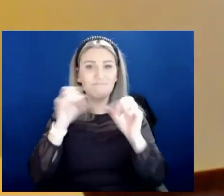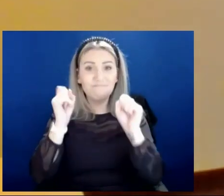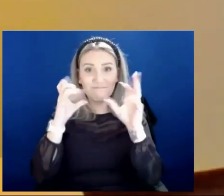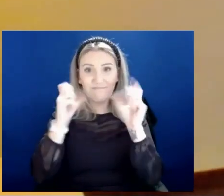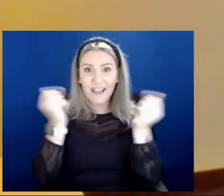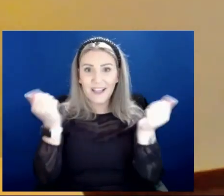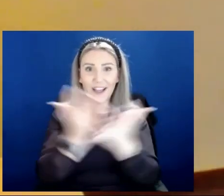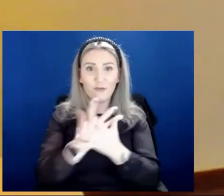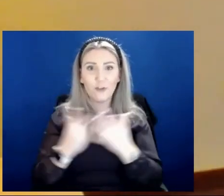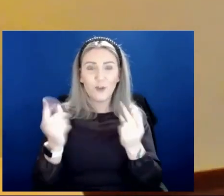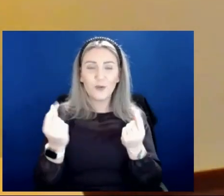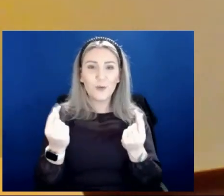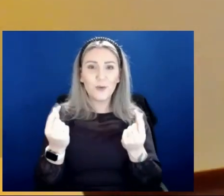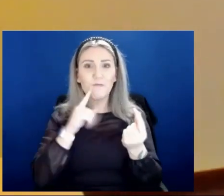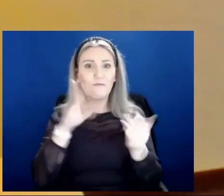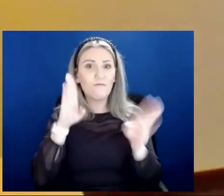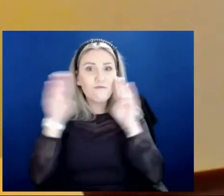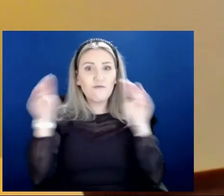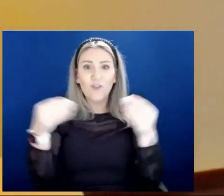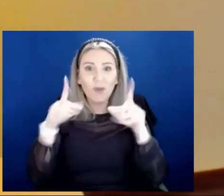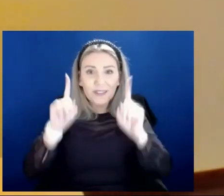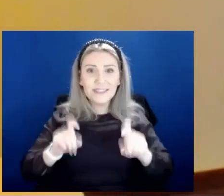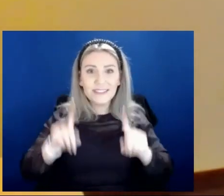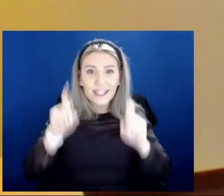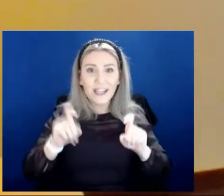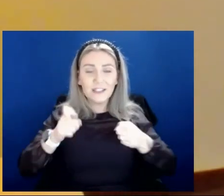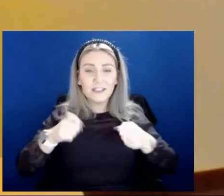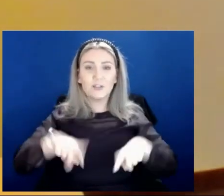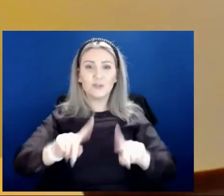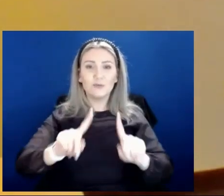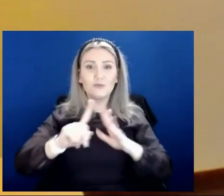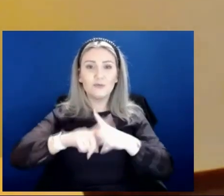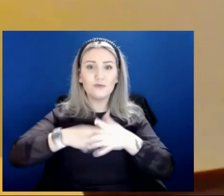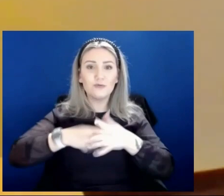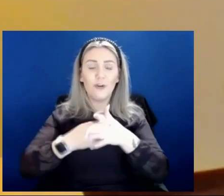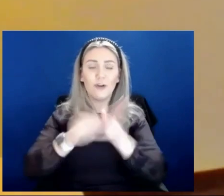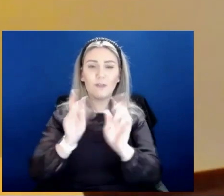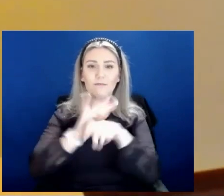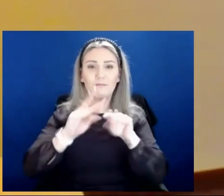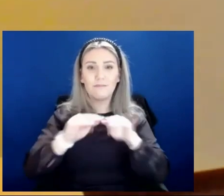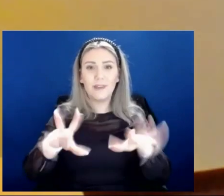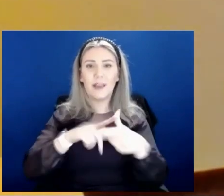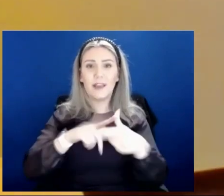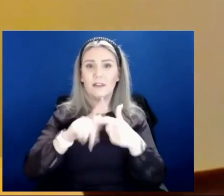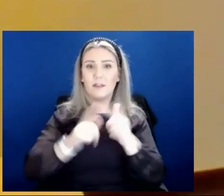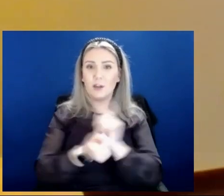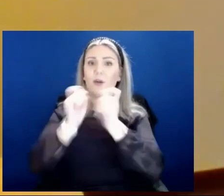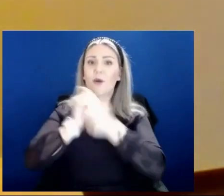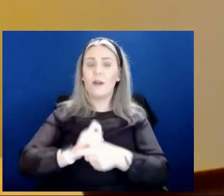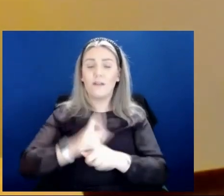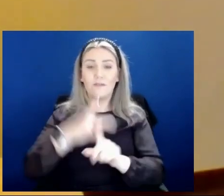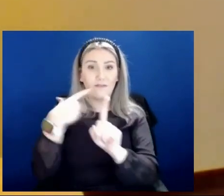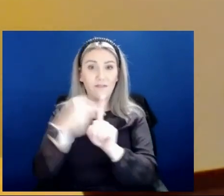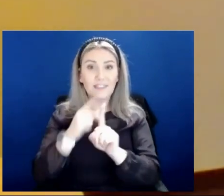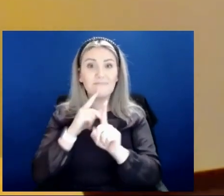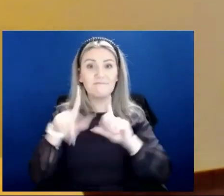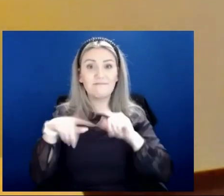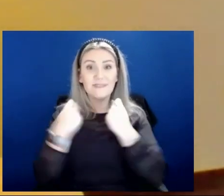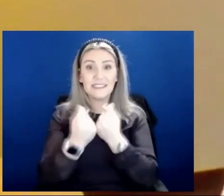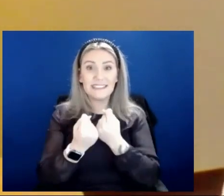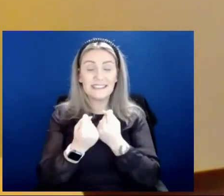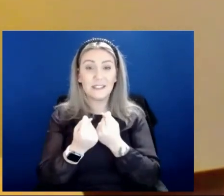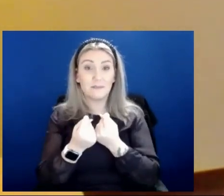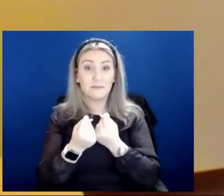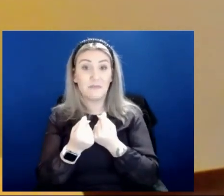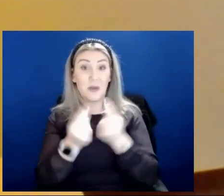doing. They were very focused on testing initially in the pandemic. Then they switched to vaccinations. Actually, the team is on their way to